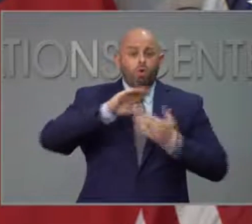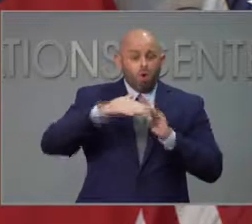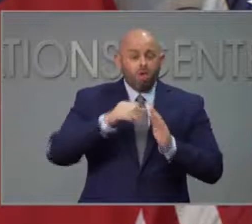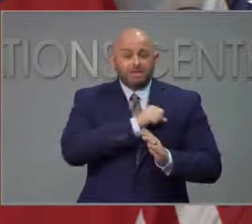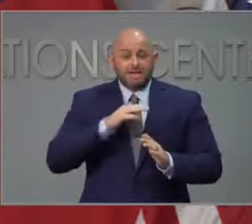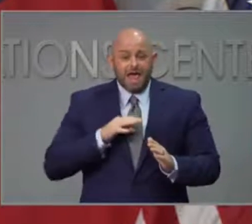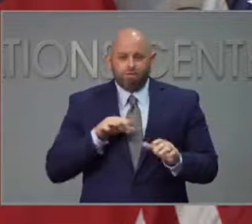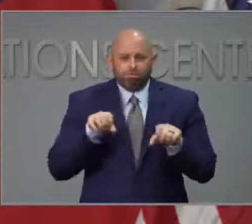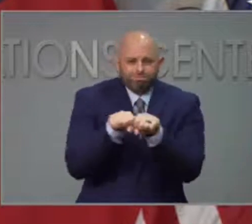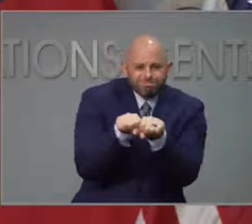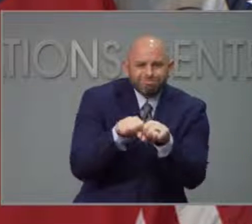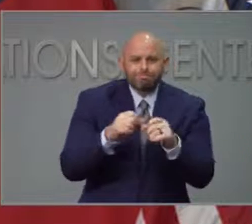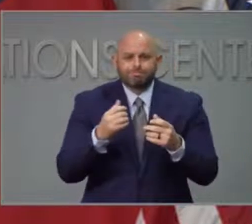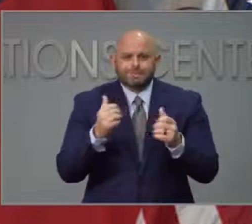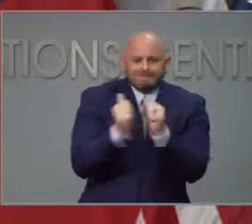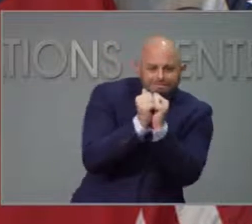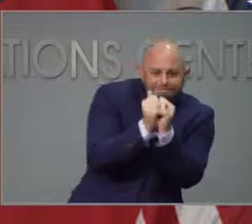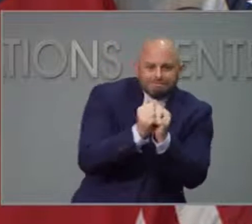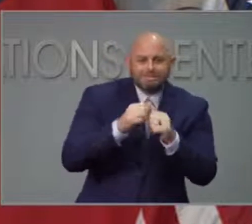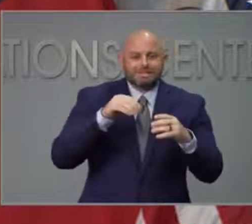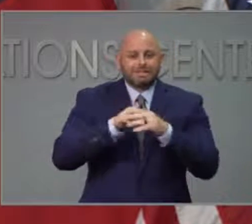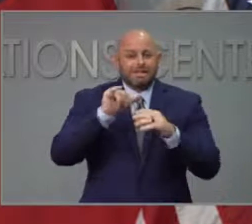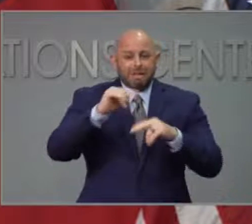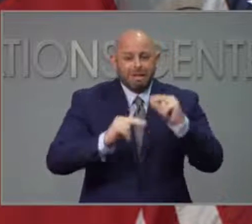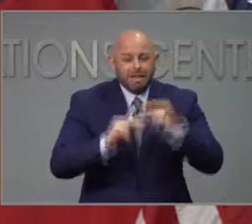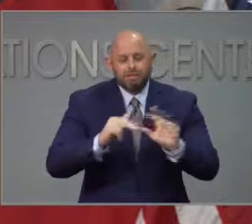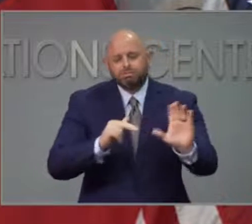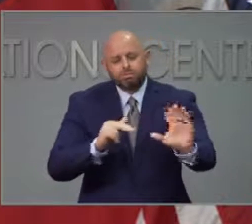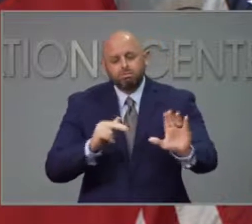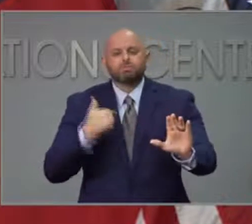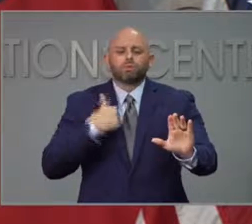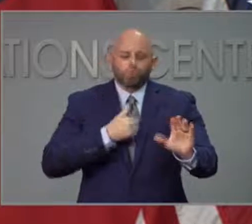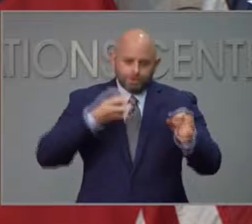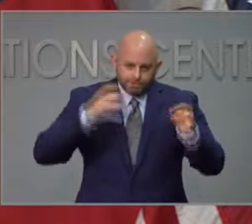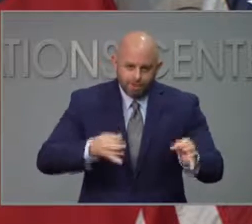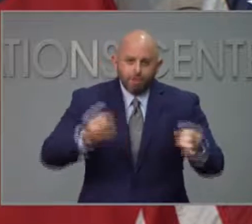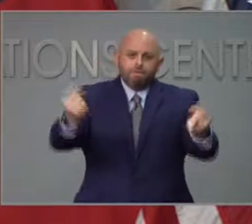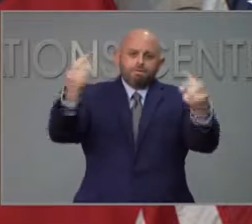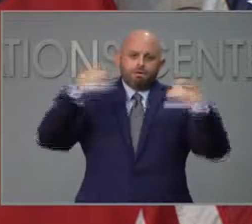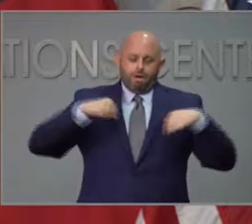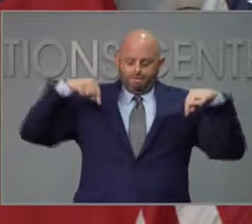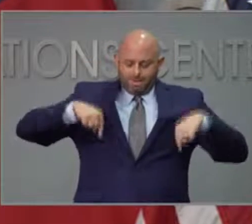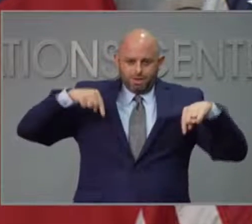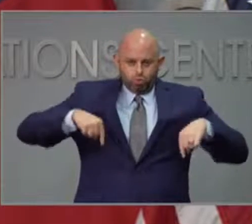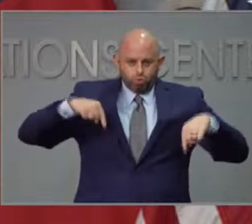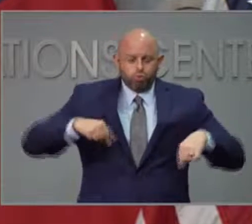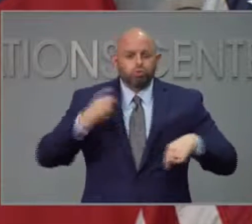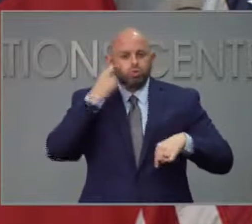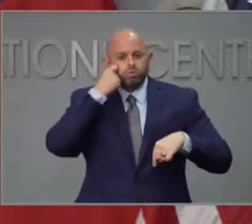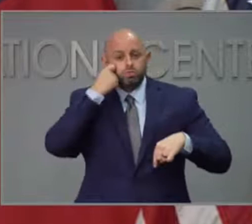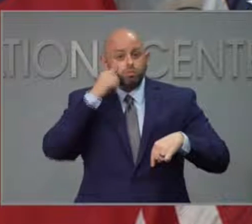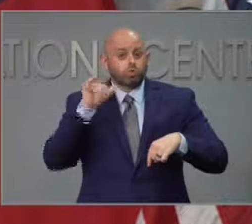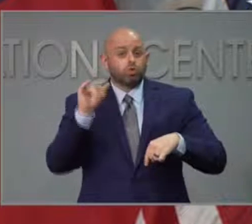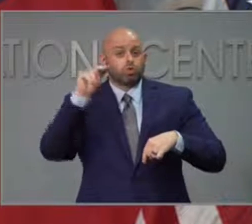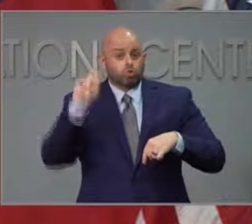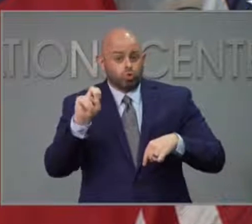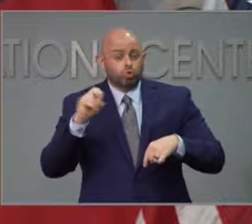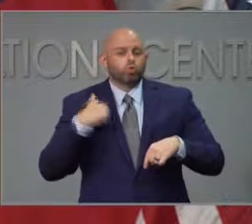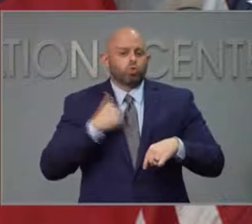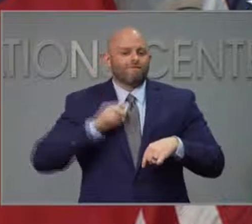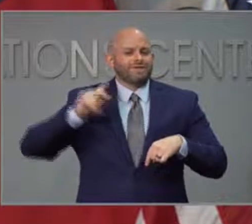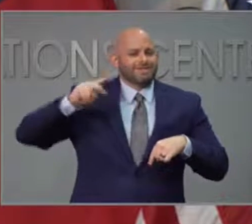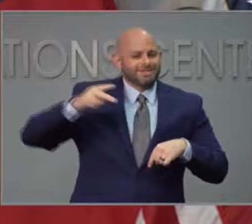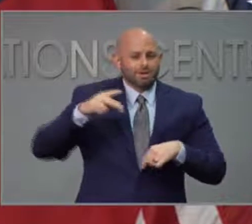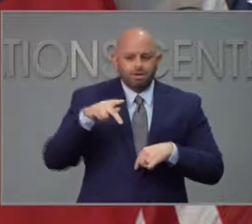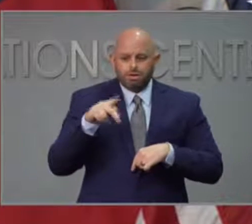the individuals who help us in monitoring for cybersecurity concerns. So in June, as we conducted the second primary and